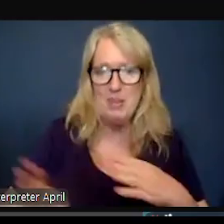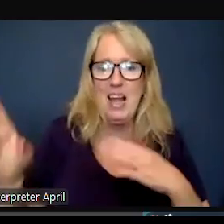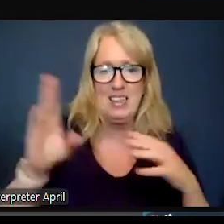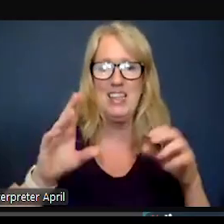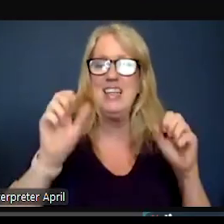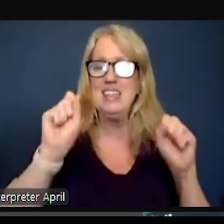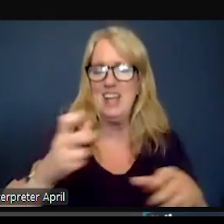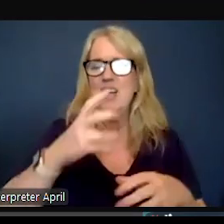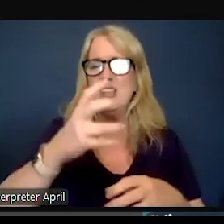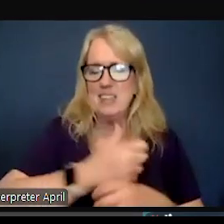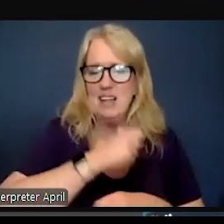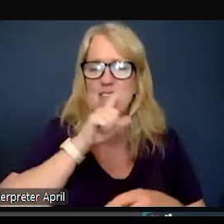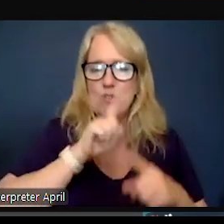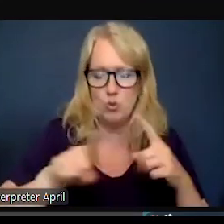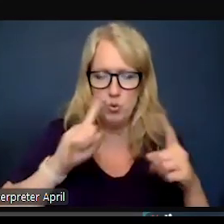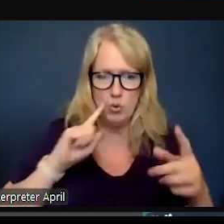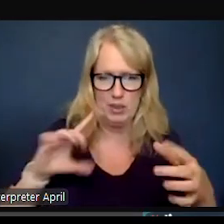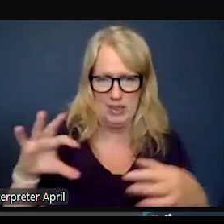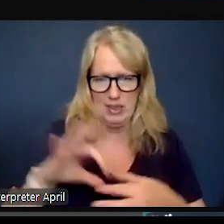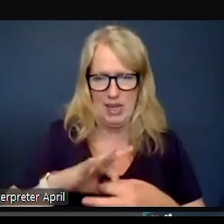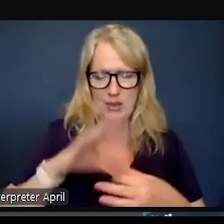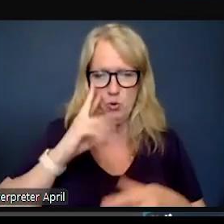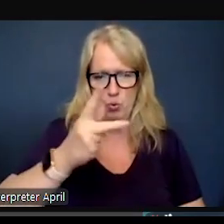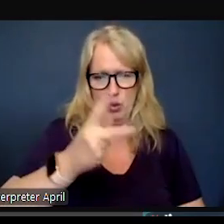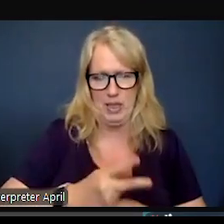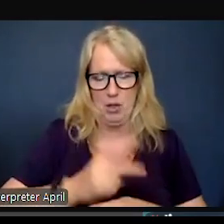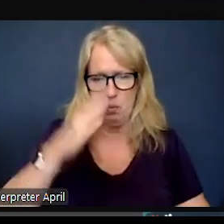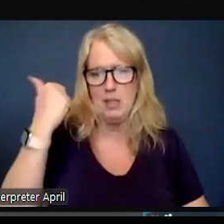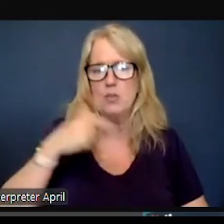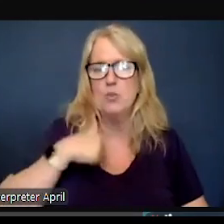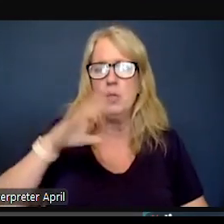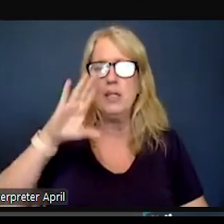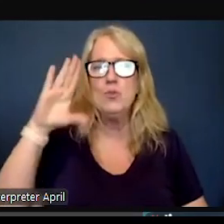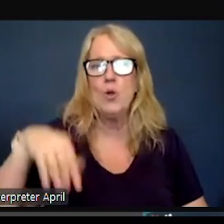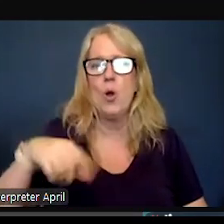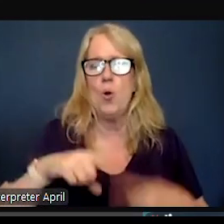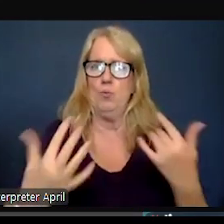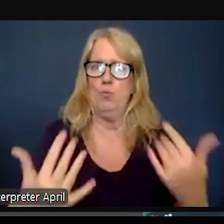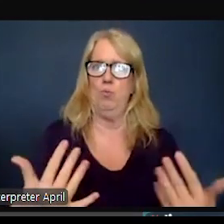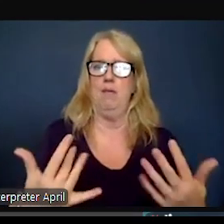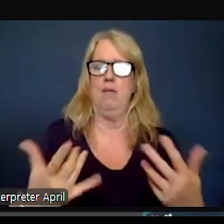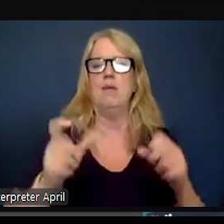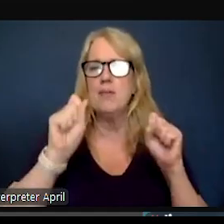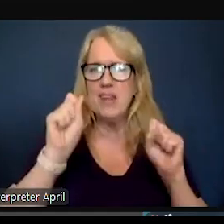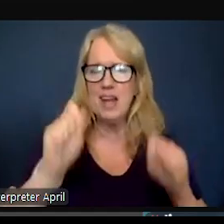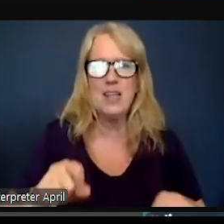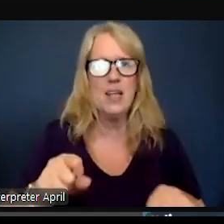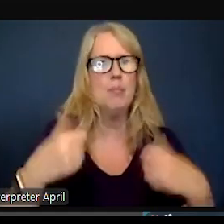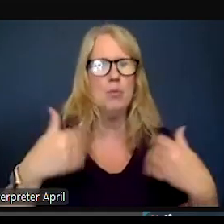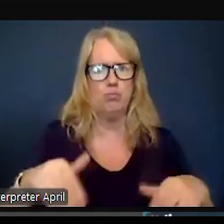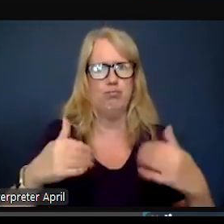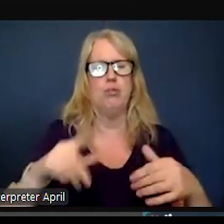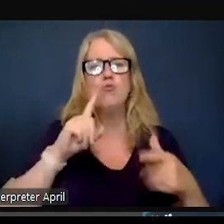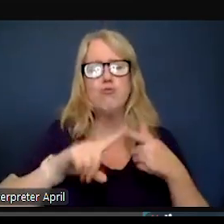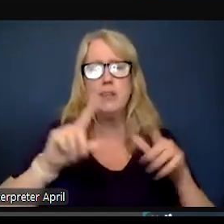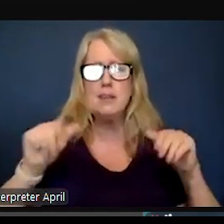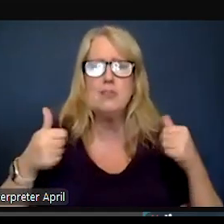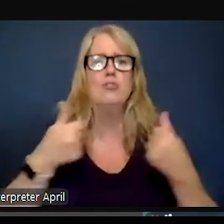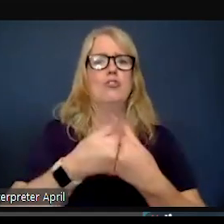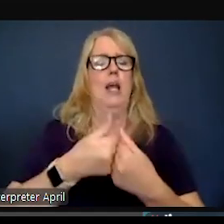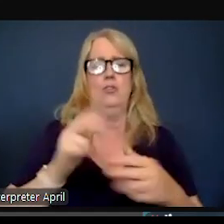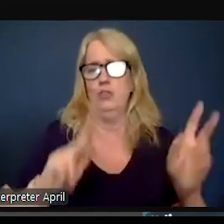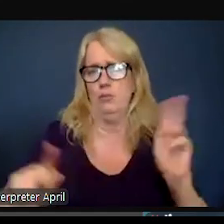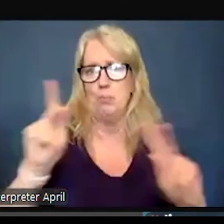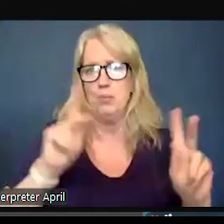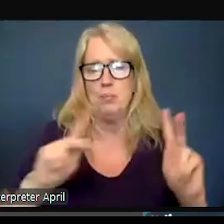to get actually connected to care, because we know that there's those waiting periods that can be incredibly challenging for people.